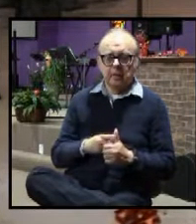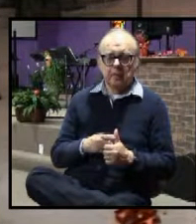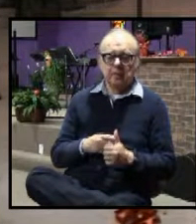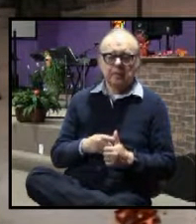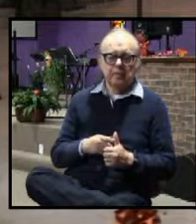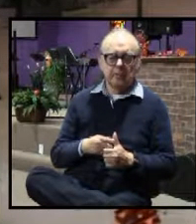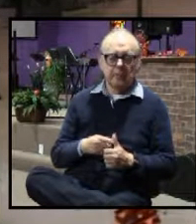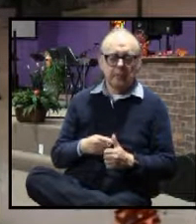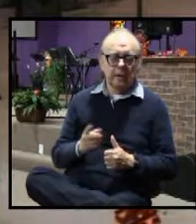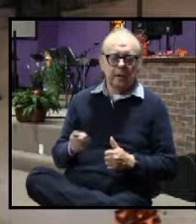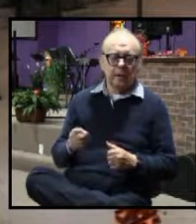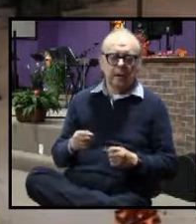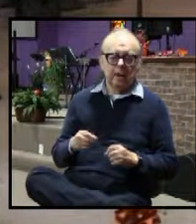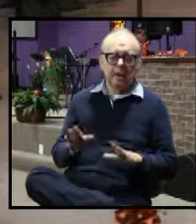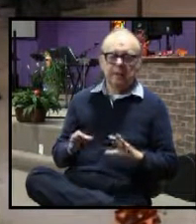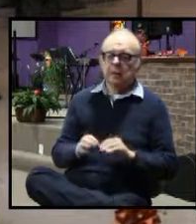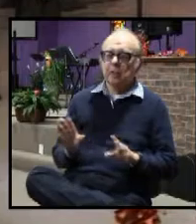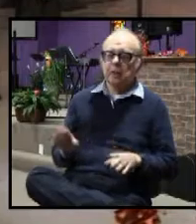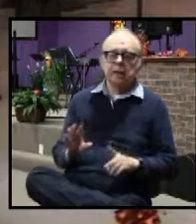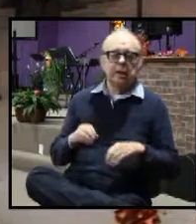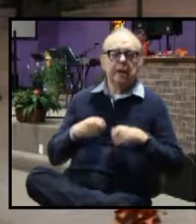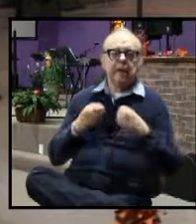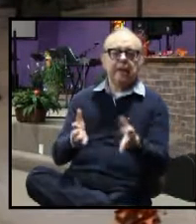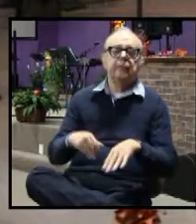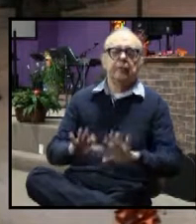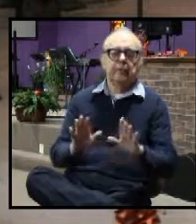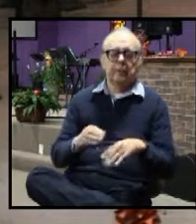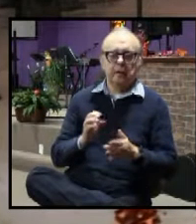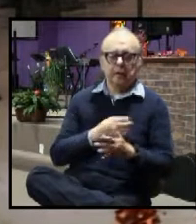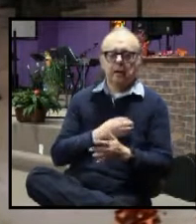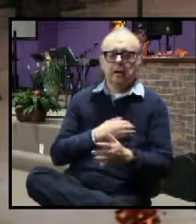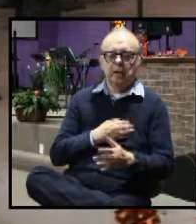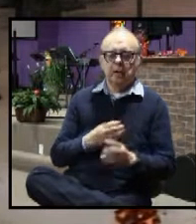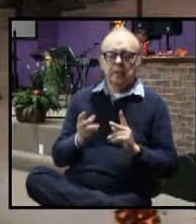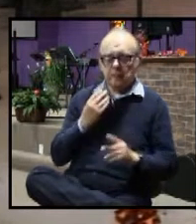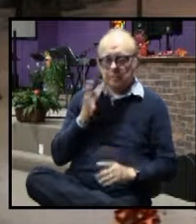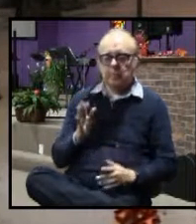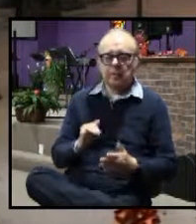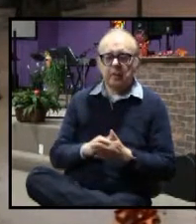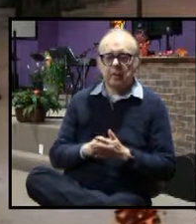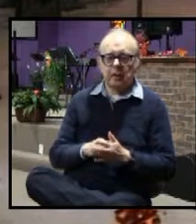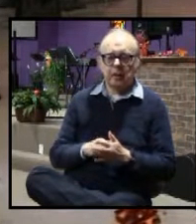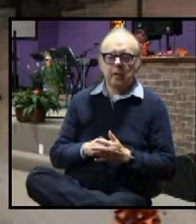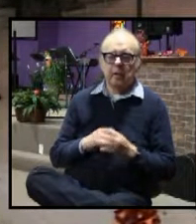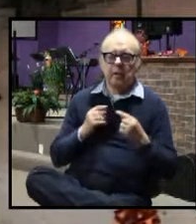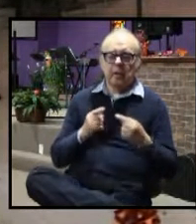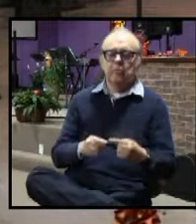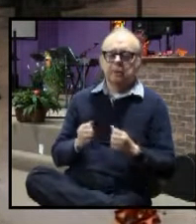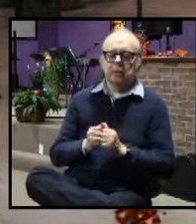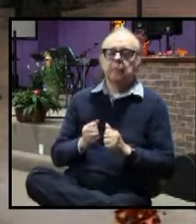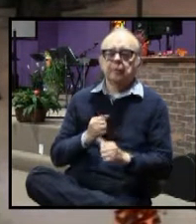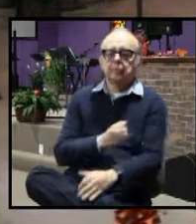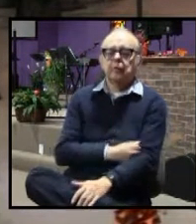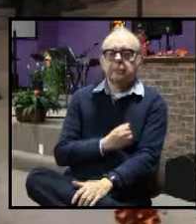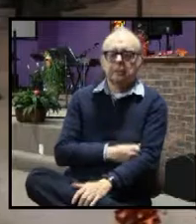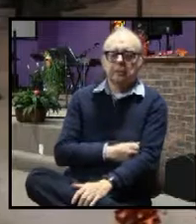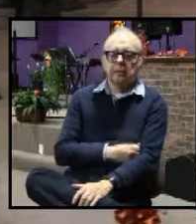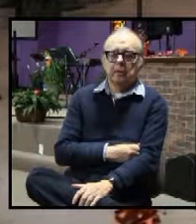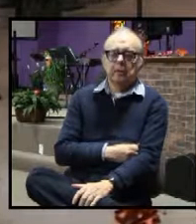The Purpose-Driven Life, and he let me go and turned himself into the police. What a lot of people do not know was that I was struggling with